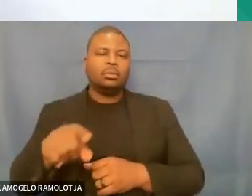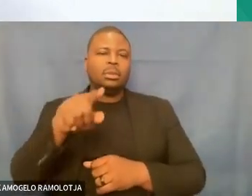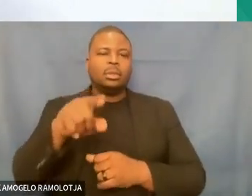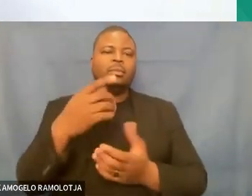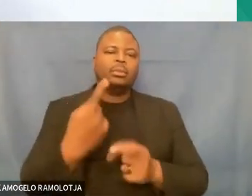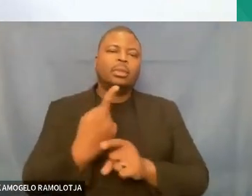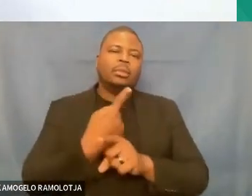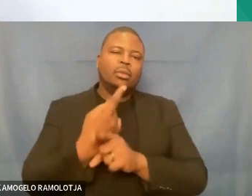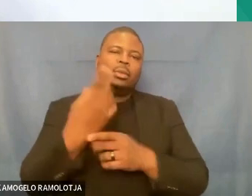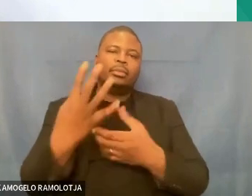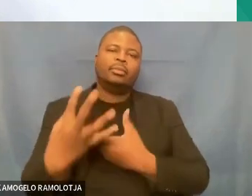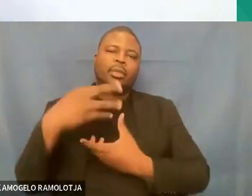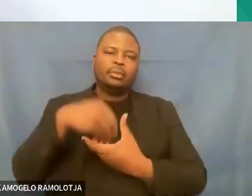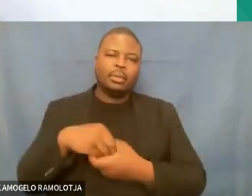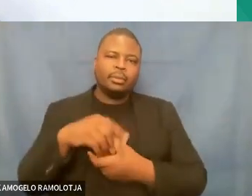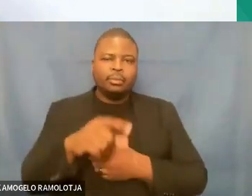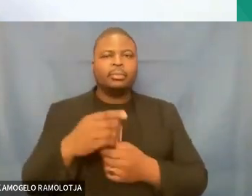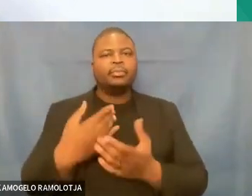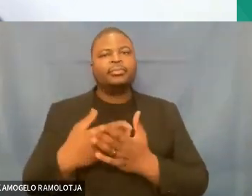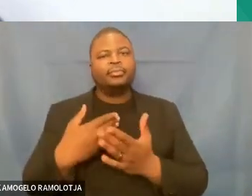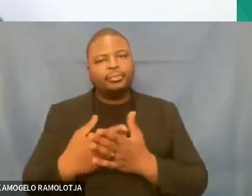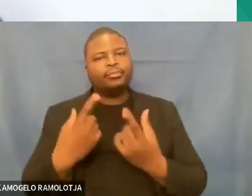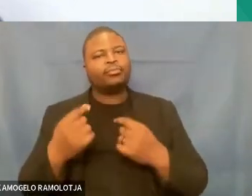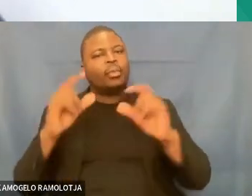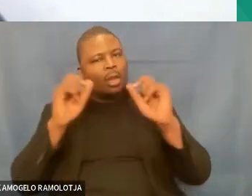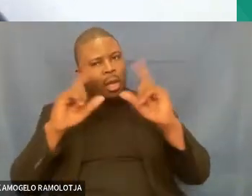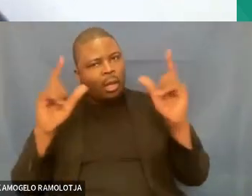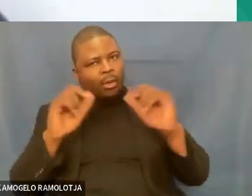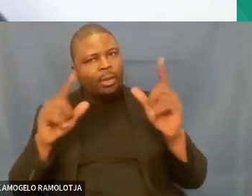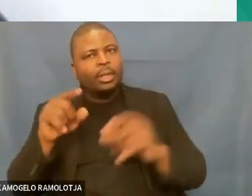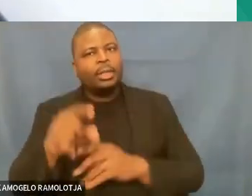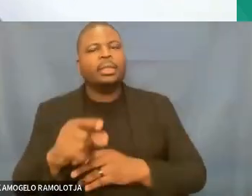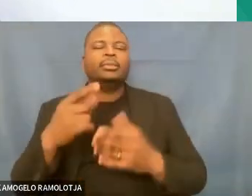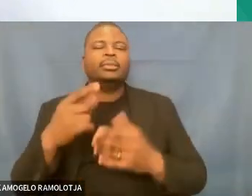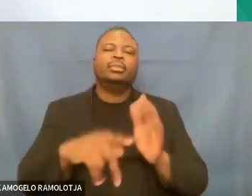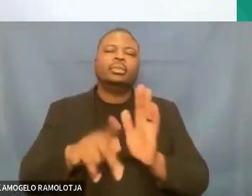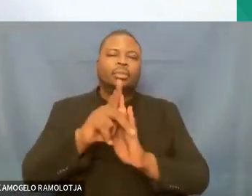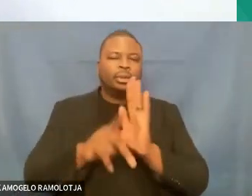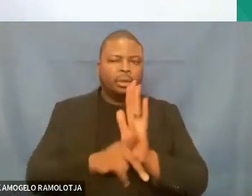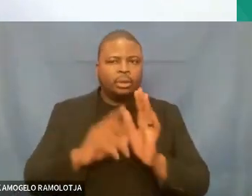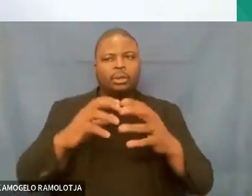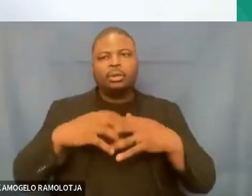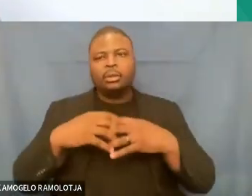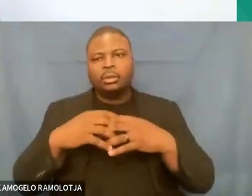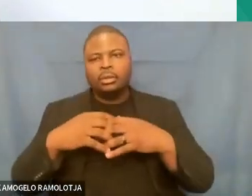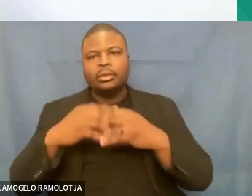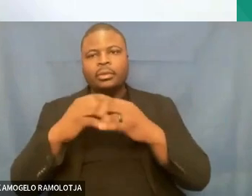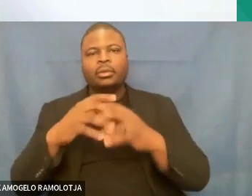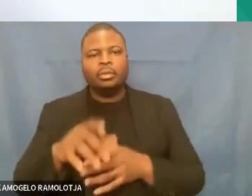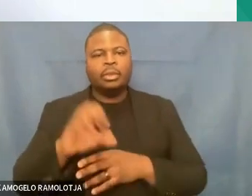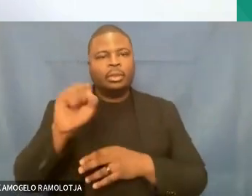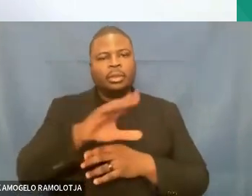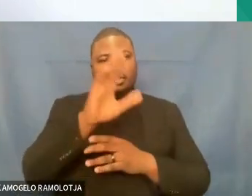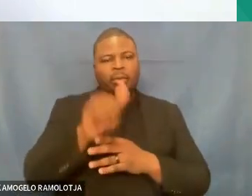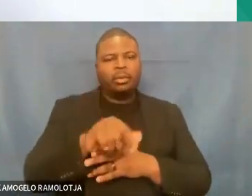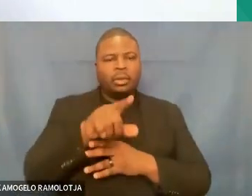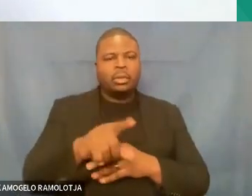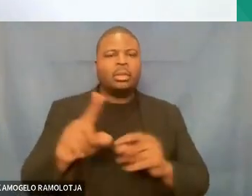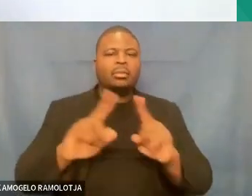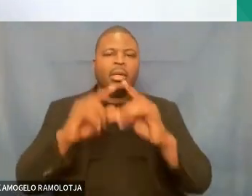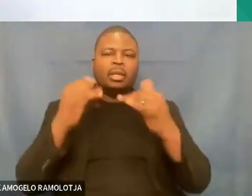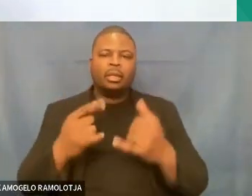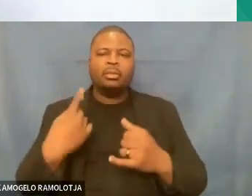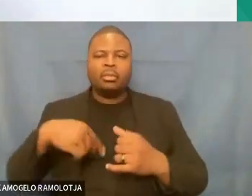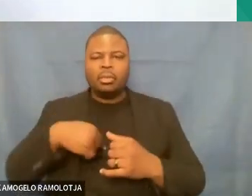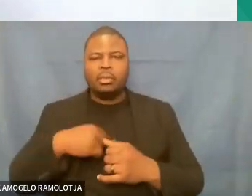raise awareness and policy reform and development in South Africa. I think we'll now start concluding.